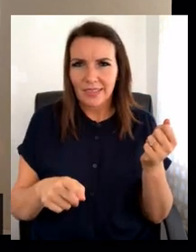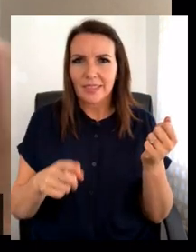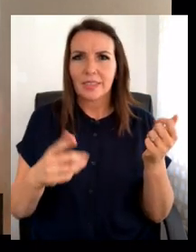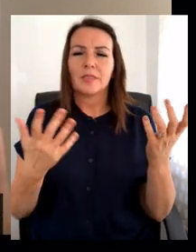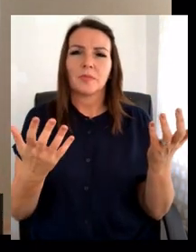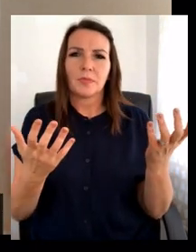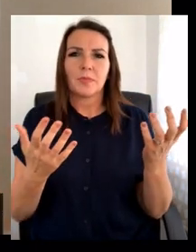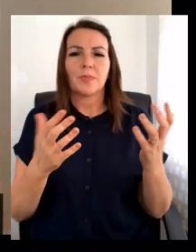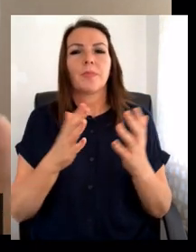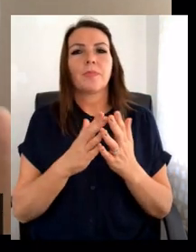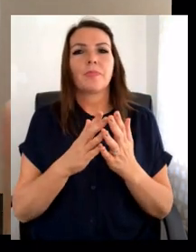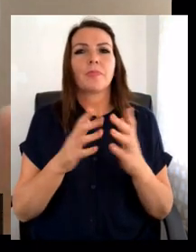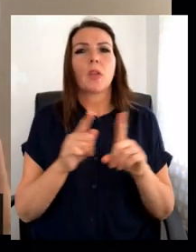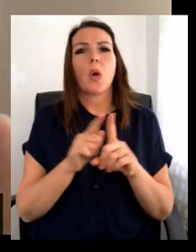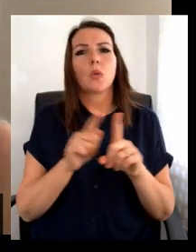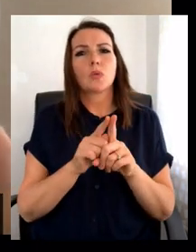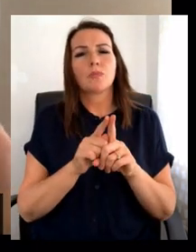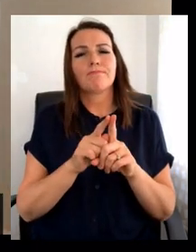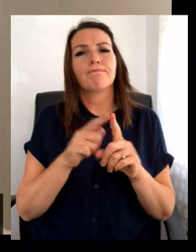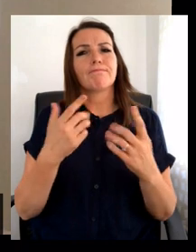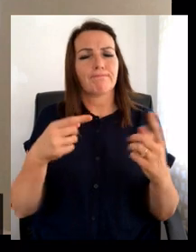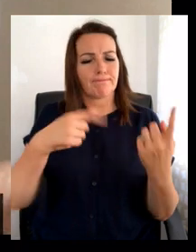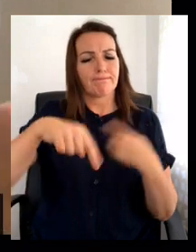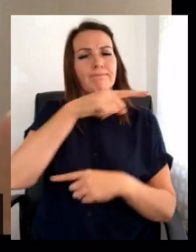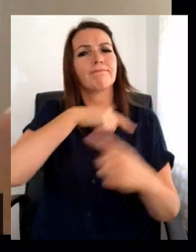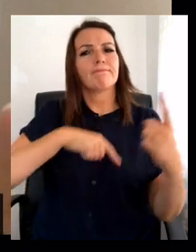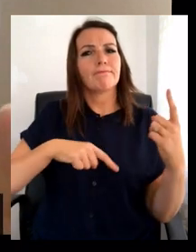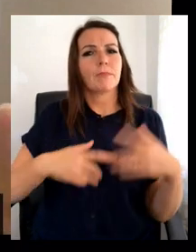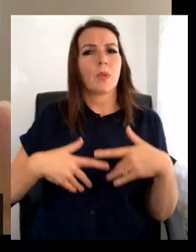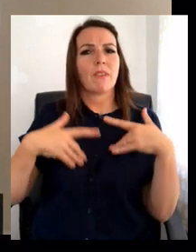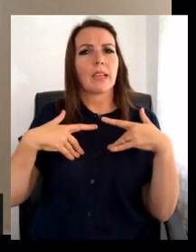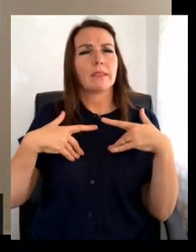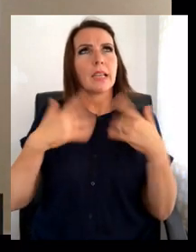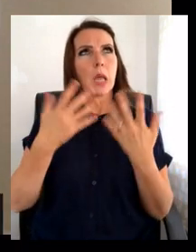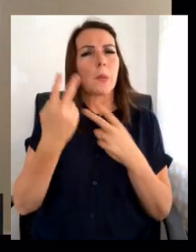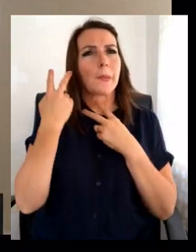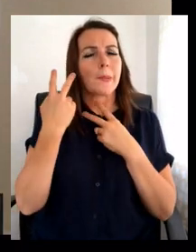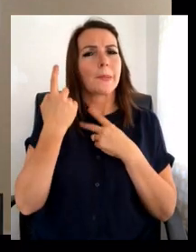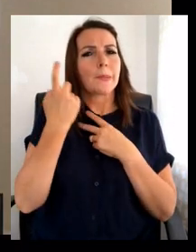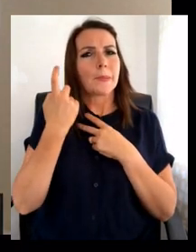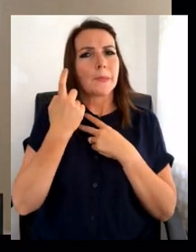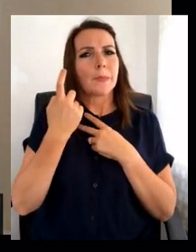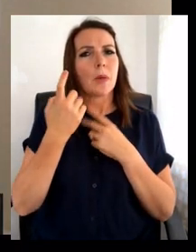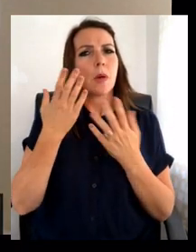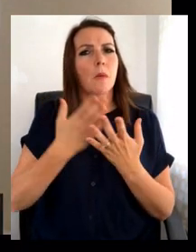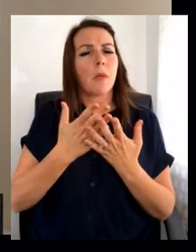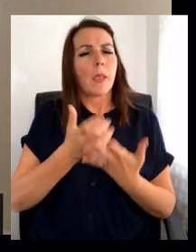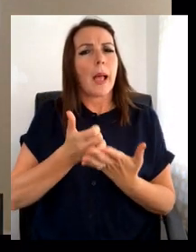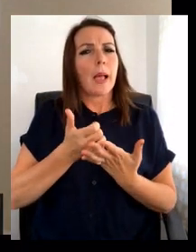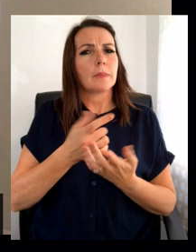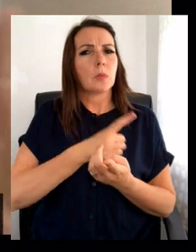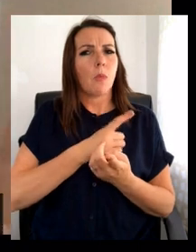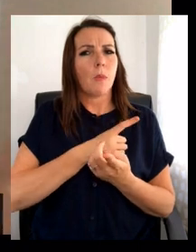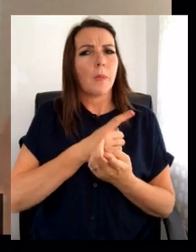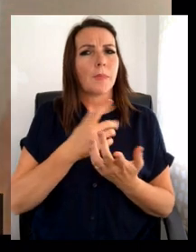And the other thing I think that we noticed was that, I mean, I'm thinking about it now, what really helps is that we were doing